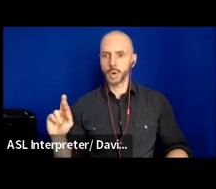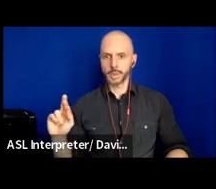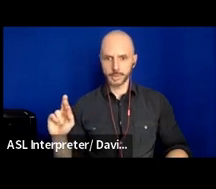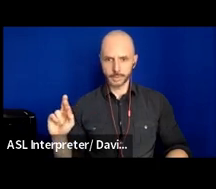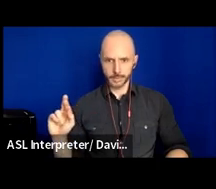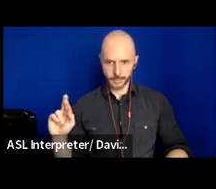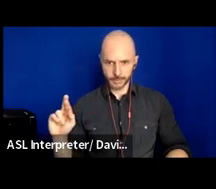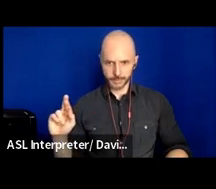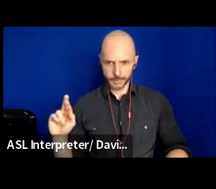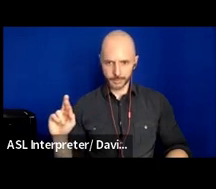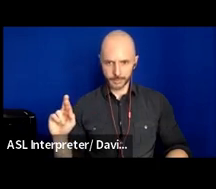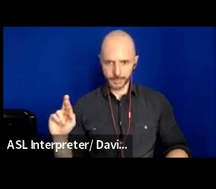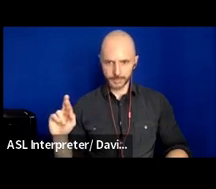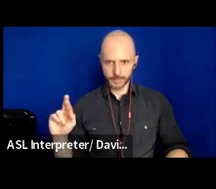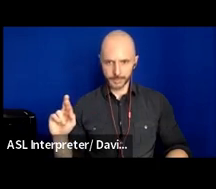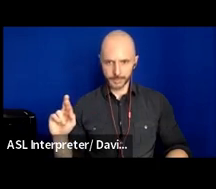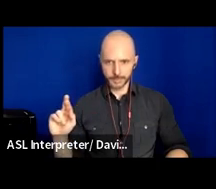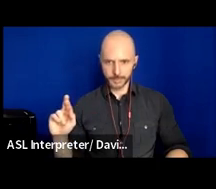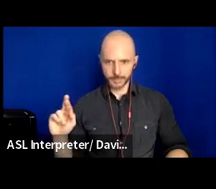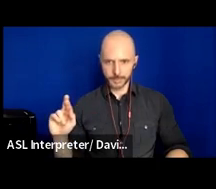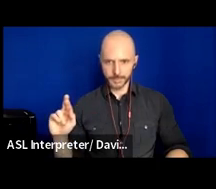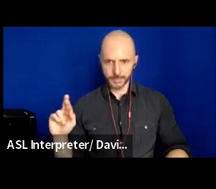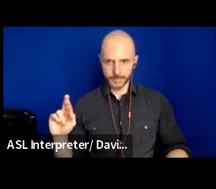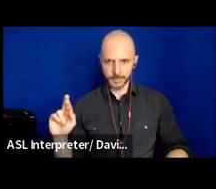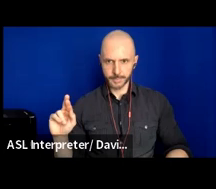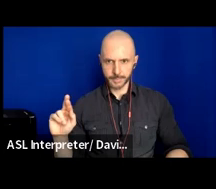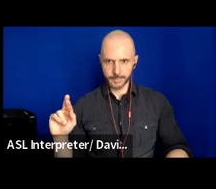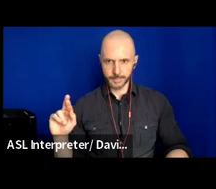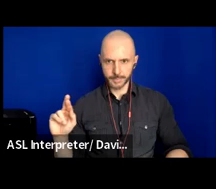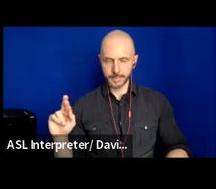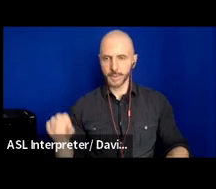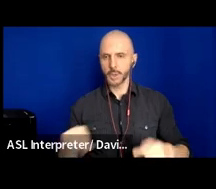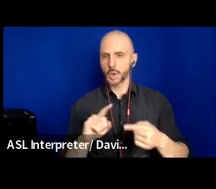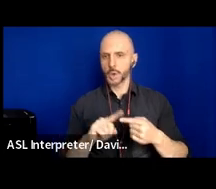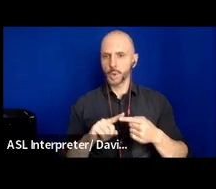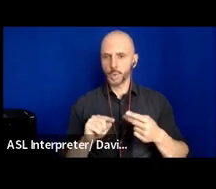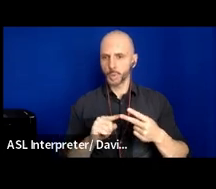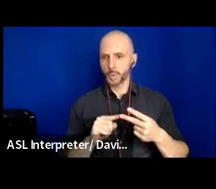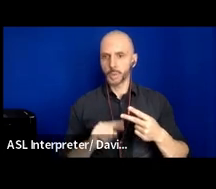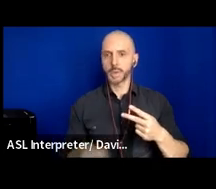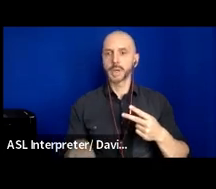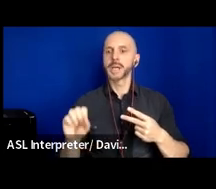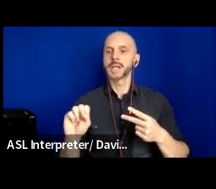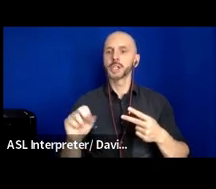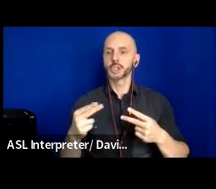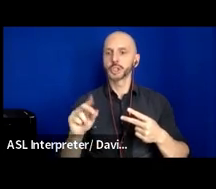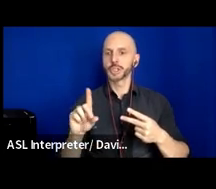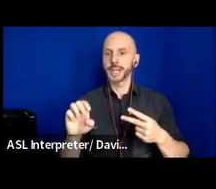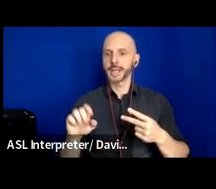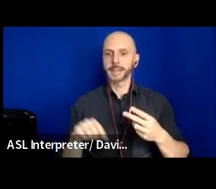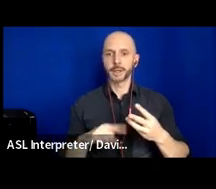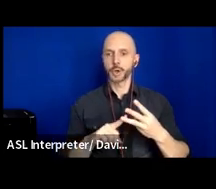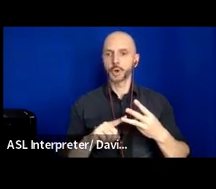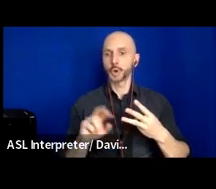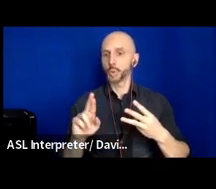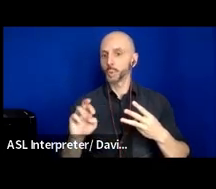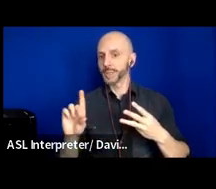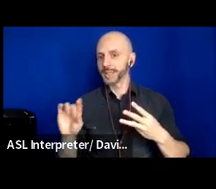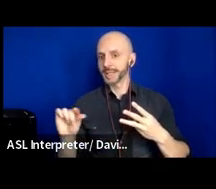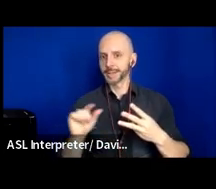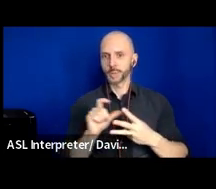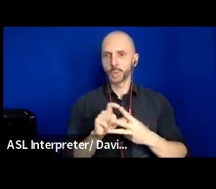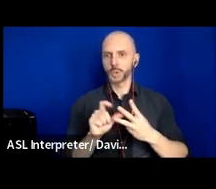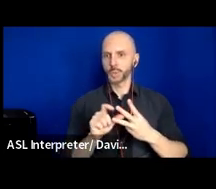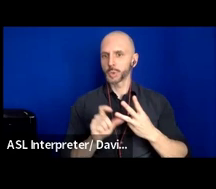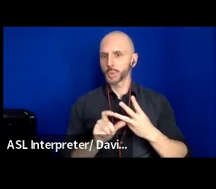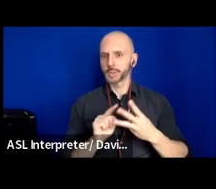before shade, reading. So reading, when people are reading someone, right? And now this would be a whole other workshop that I would get into, but some